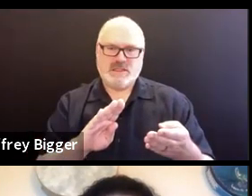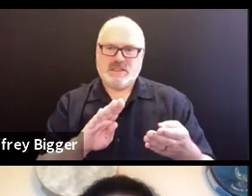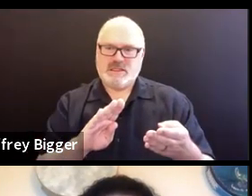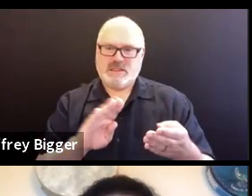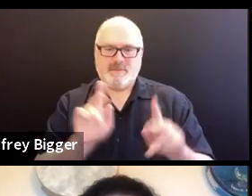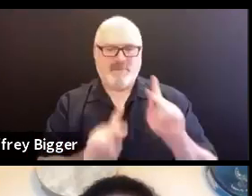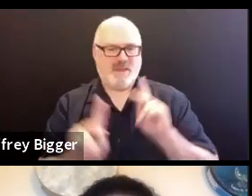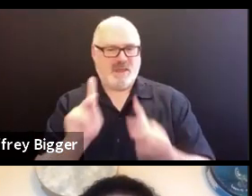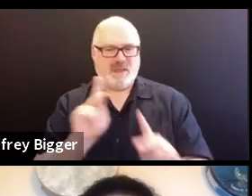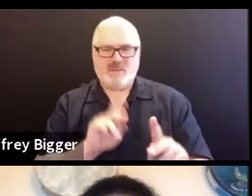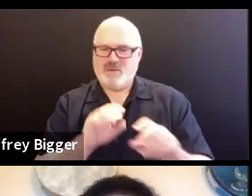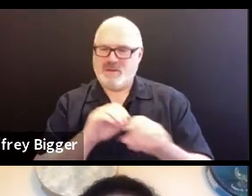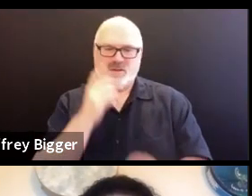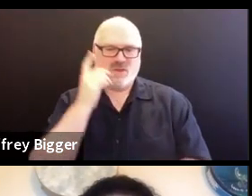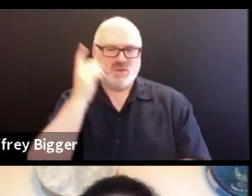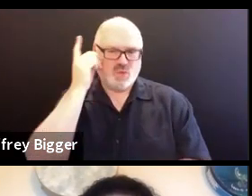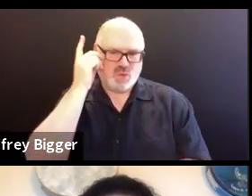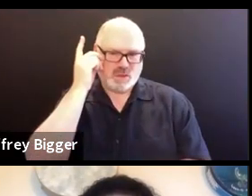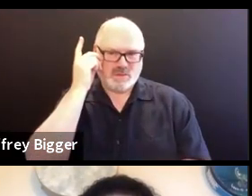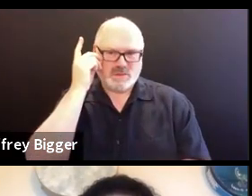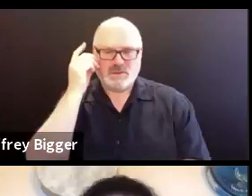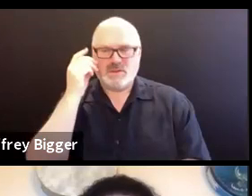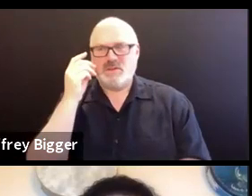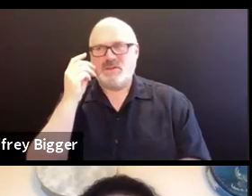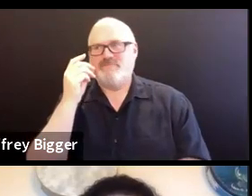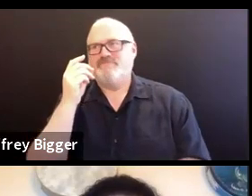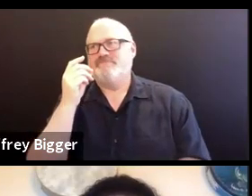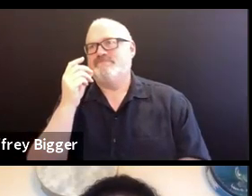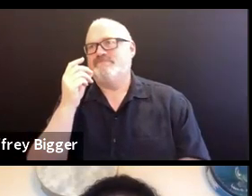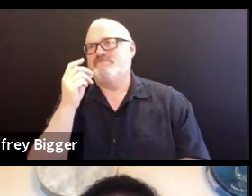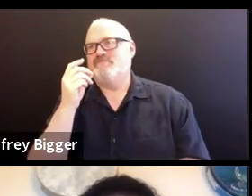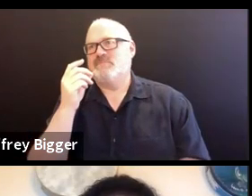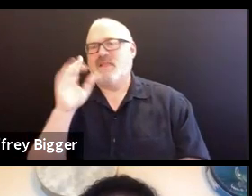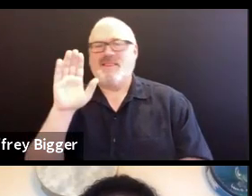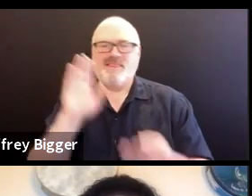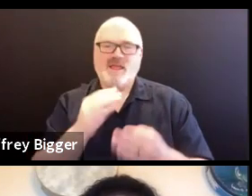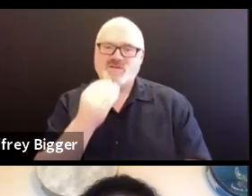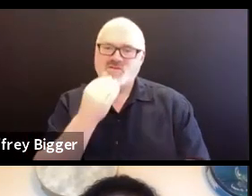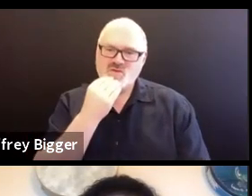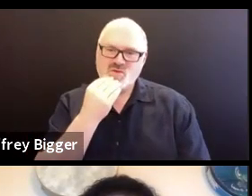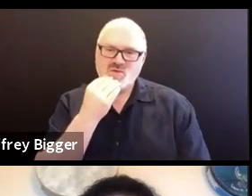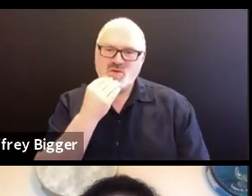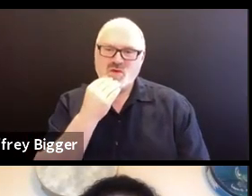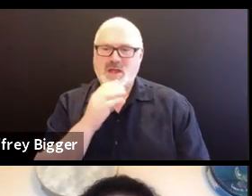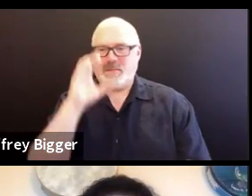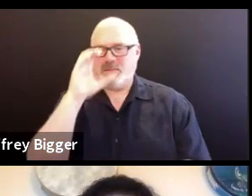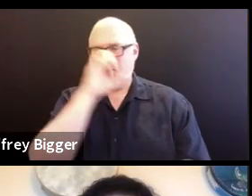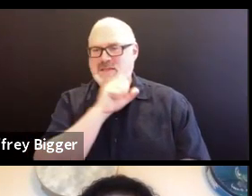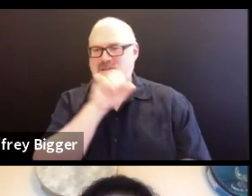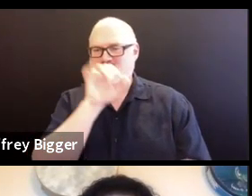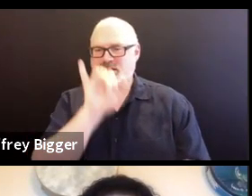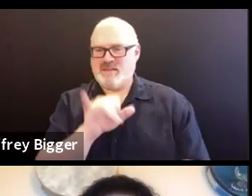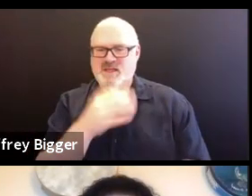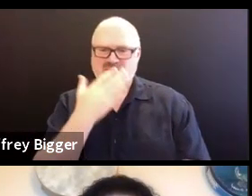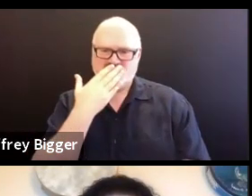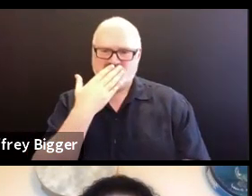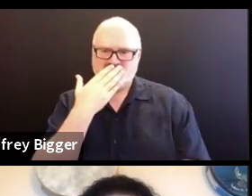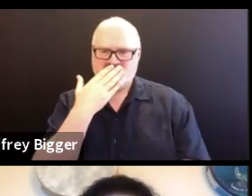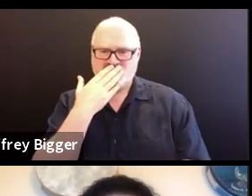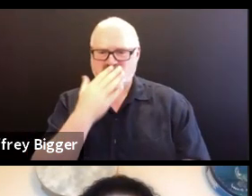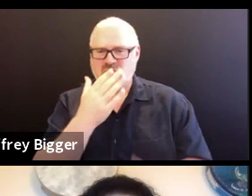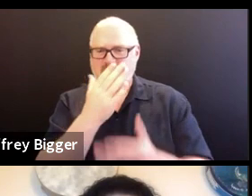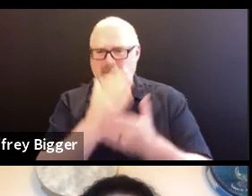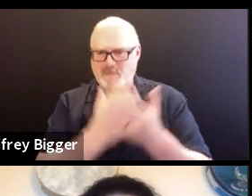people in the dorms. You've got a lot less food. I'm guessing that's a fairly good portion